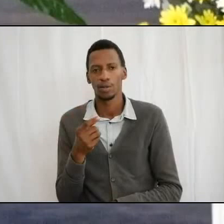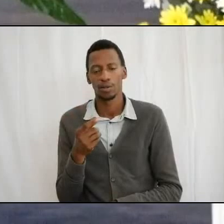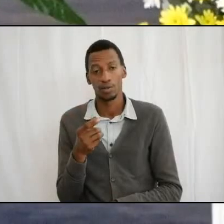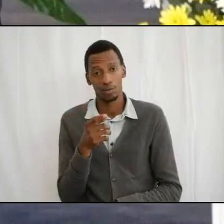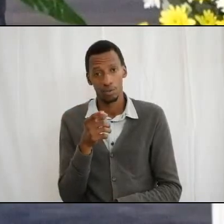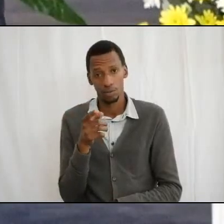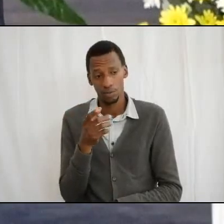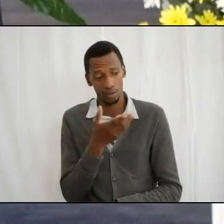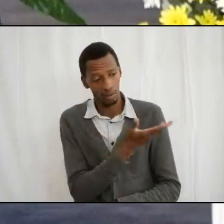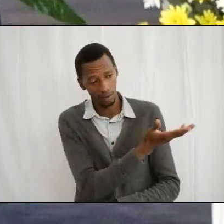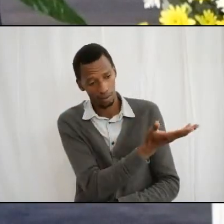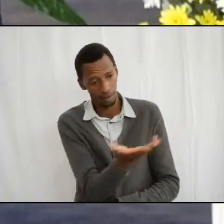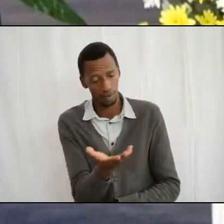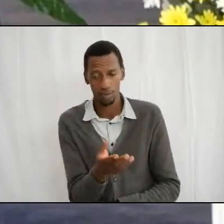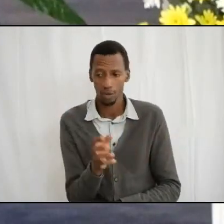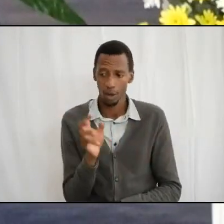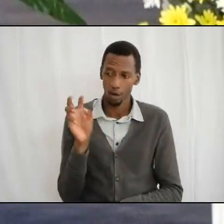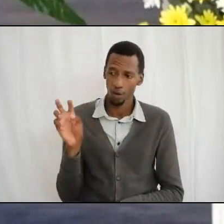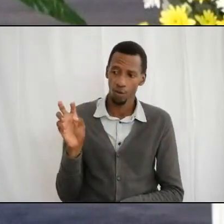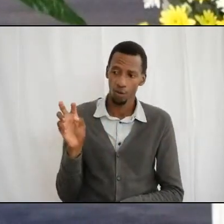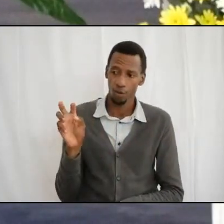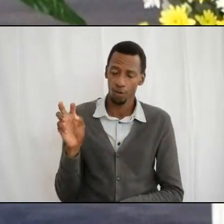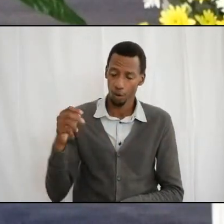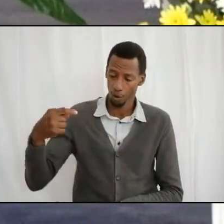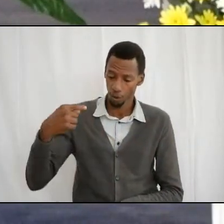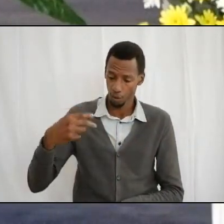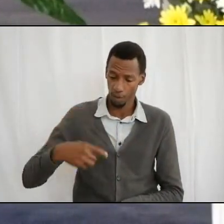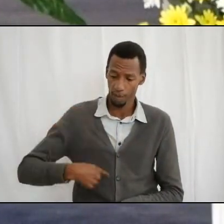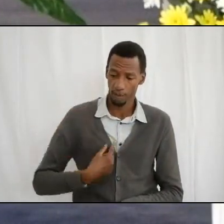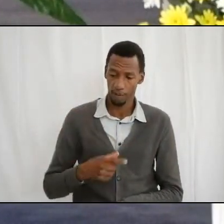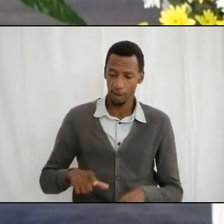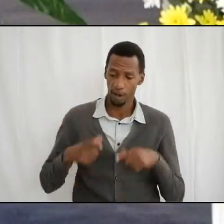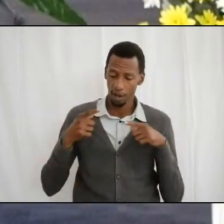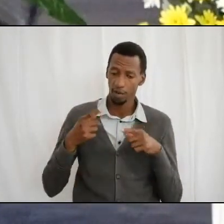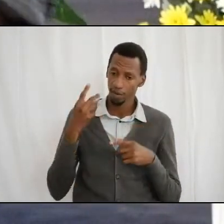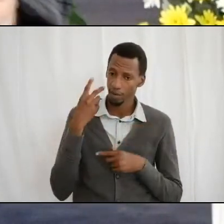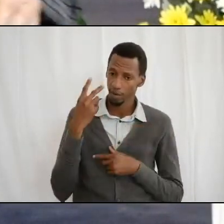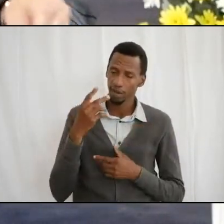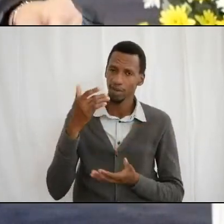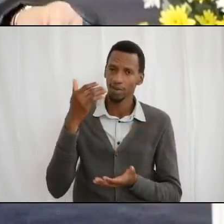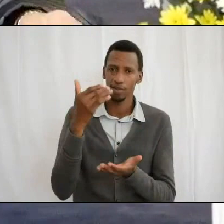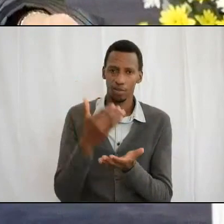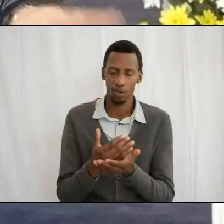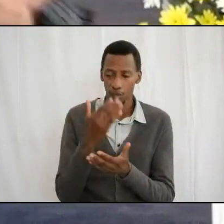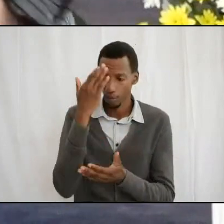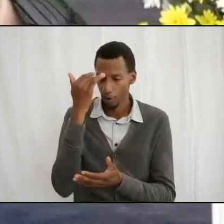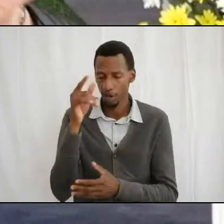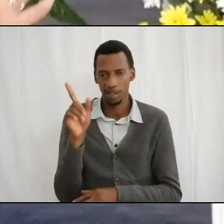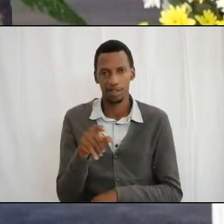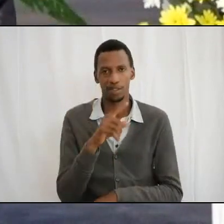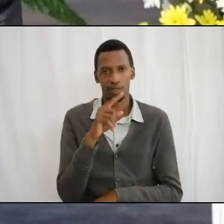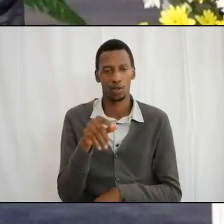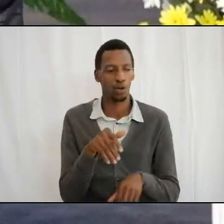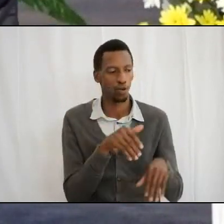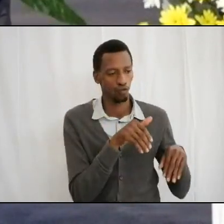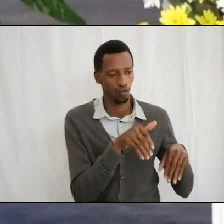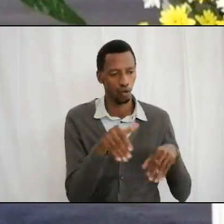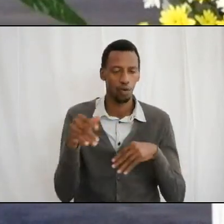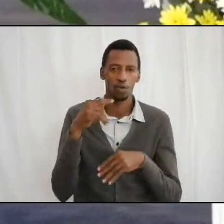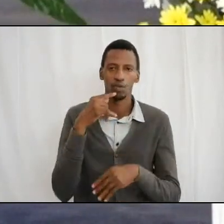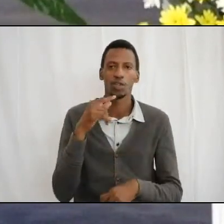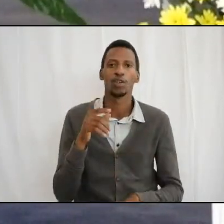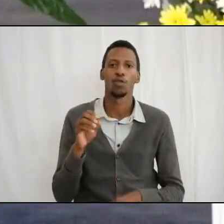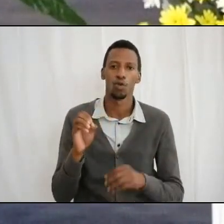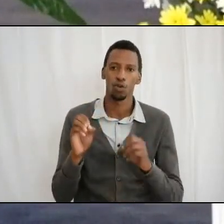at my life, stop what you are doing because it's wrong, they followed and they said, we will